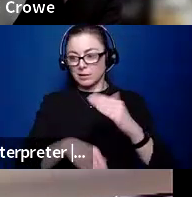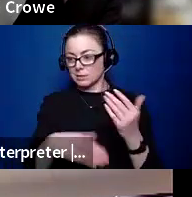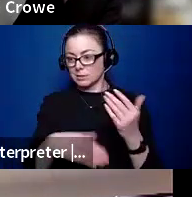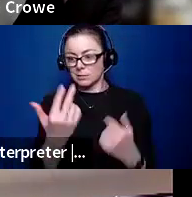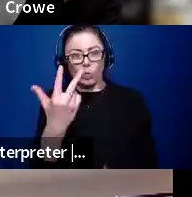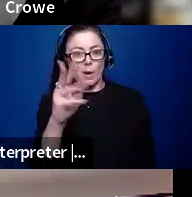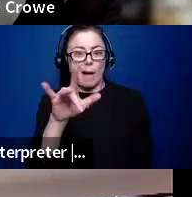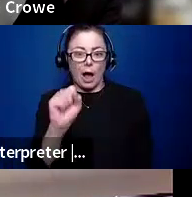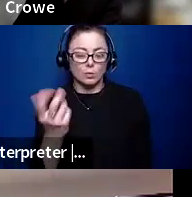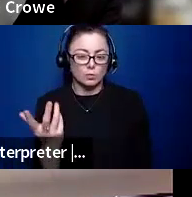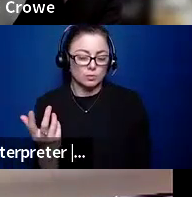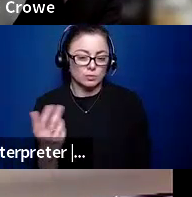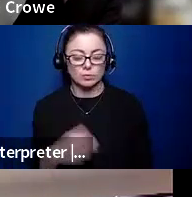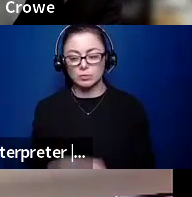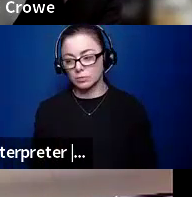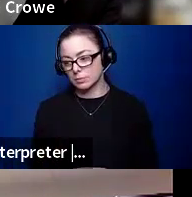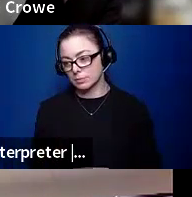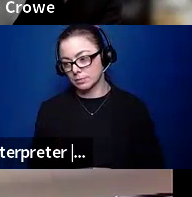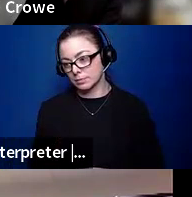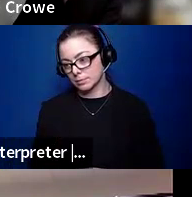school I went to.